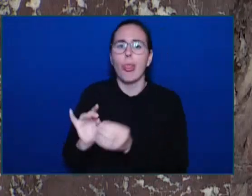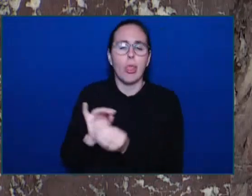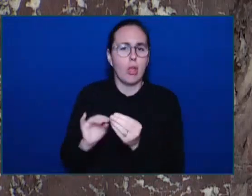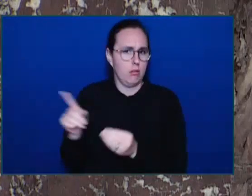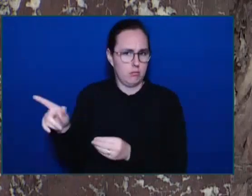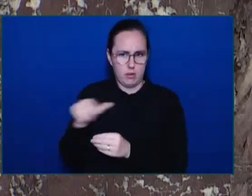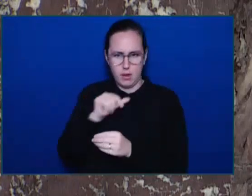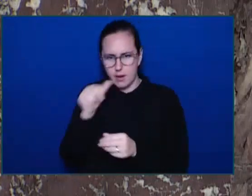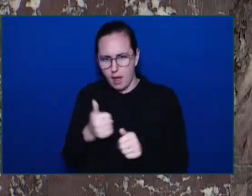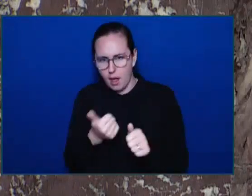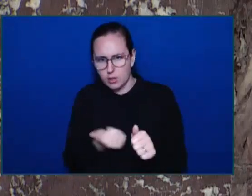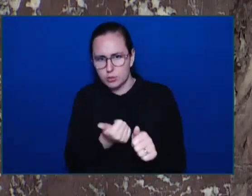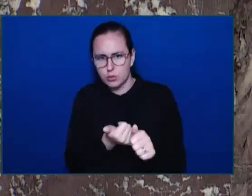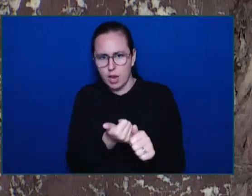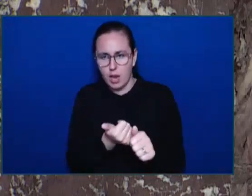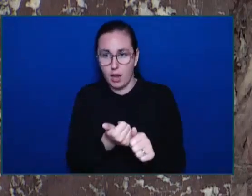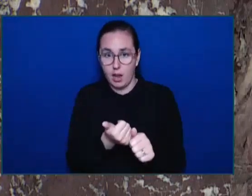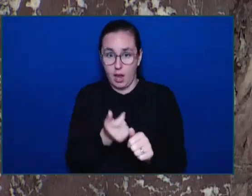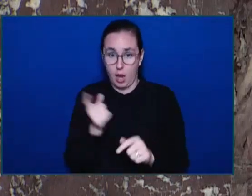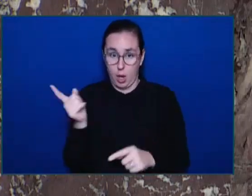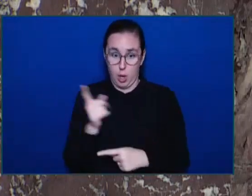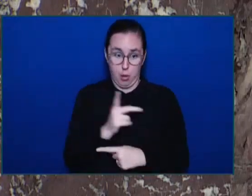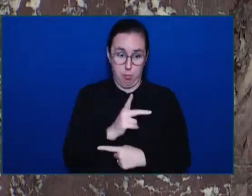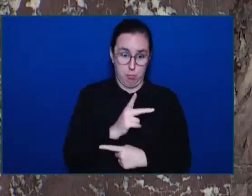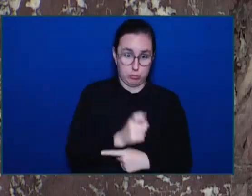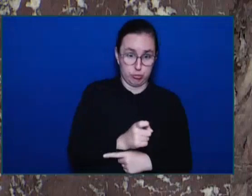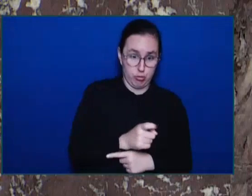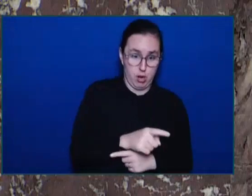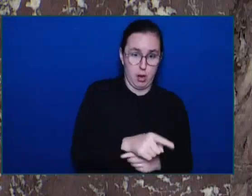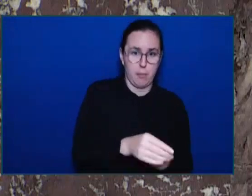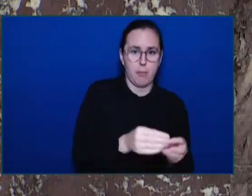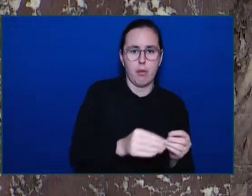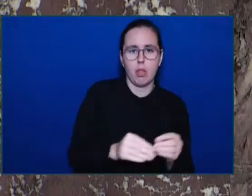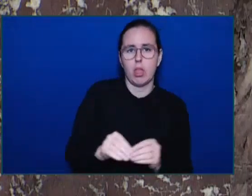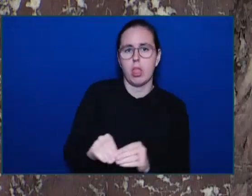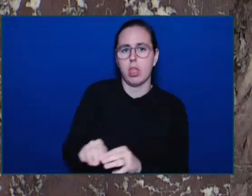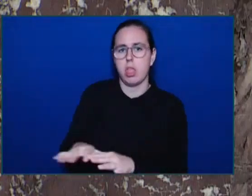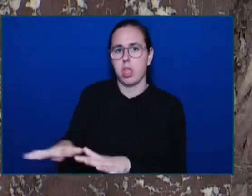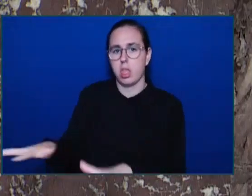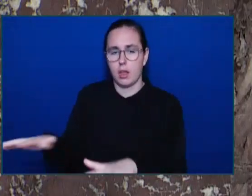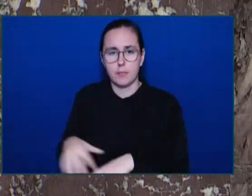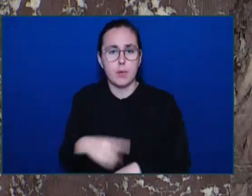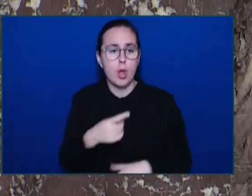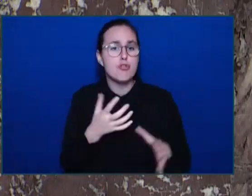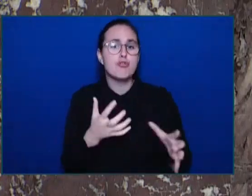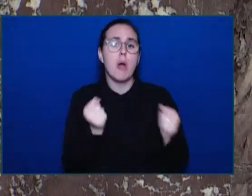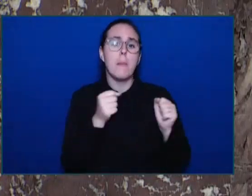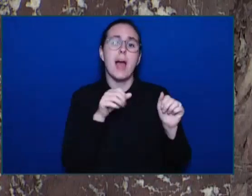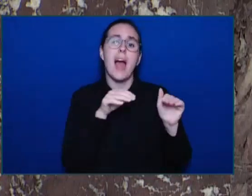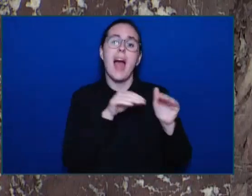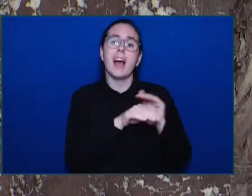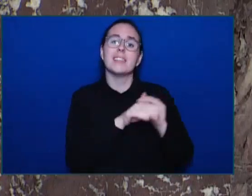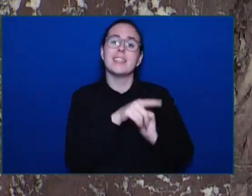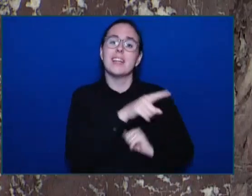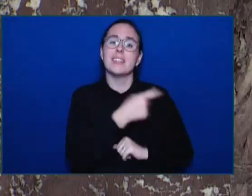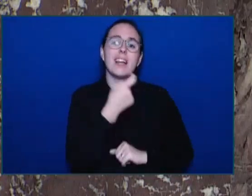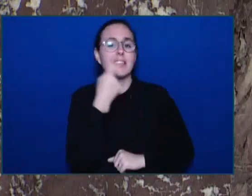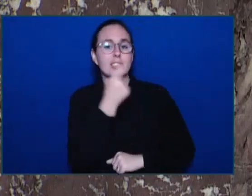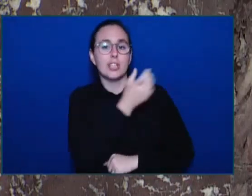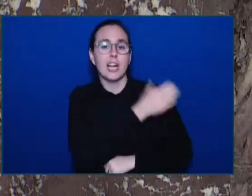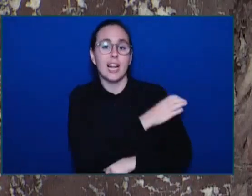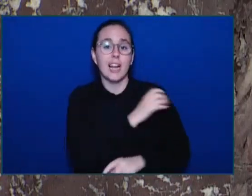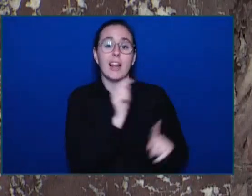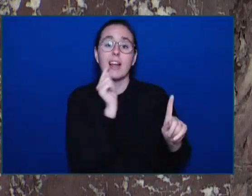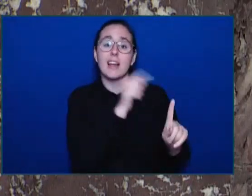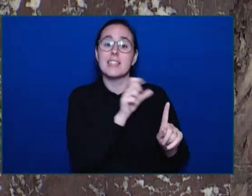fact is, the Rapid Access Addiction Clinic at St. Paul's Hospital stopped prescribing hydromorphone last February because they